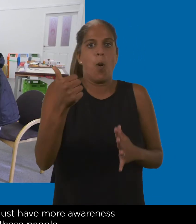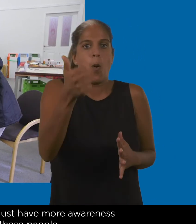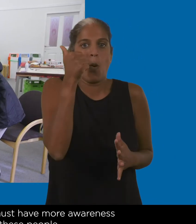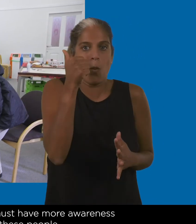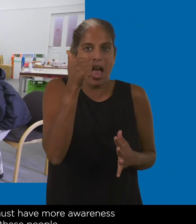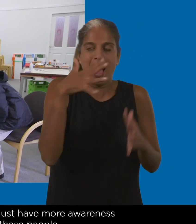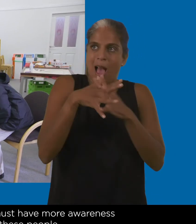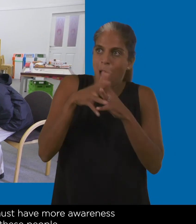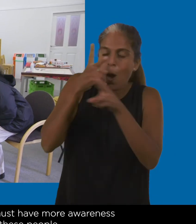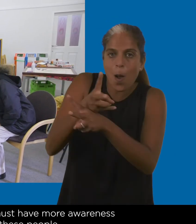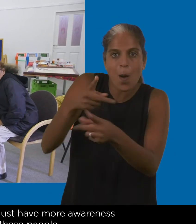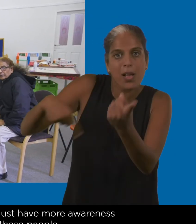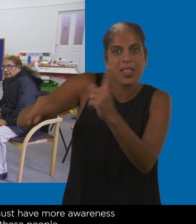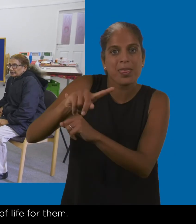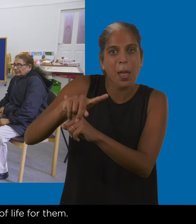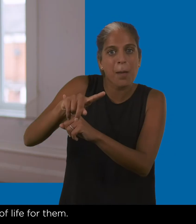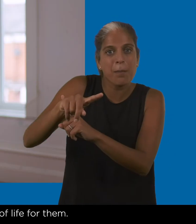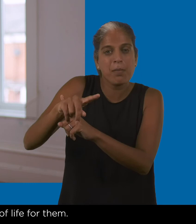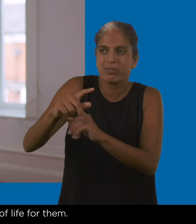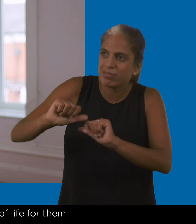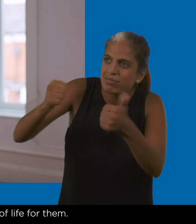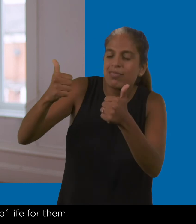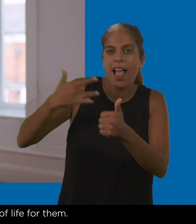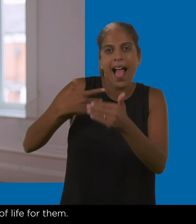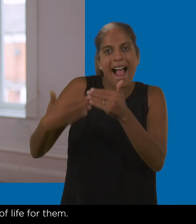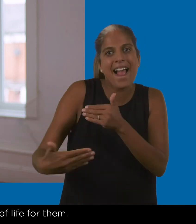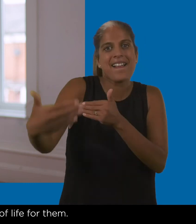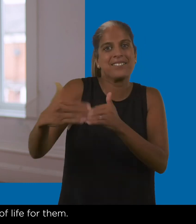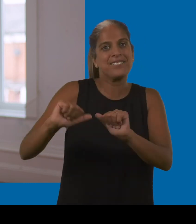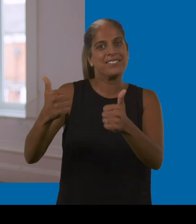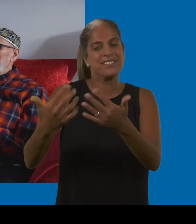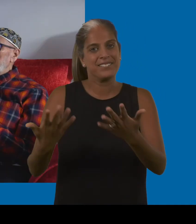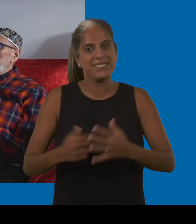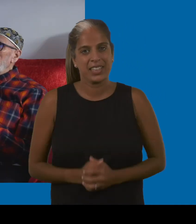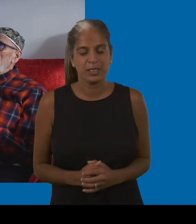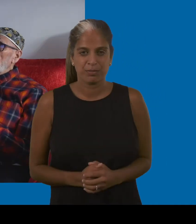more awareness how to look after these people and have a best quality of life for them.